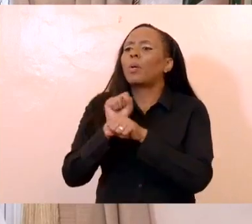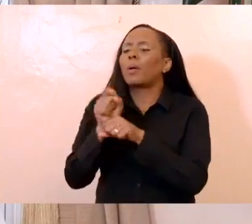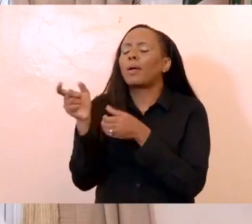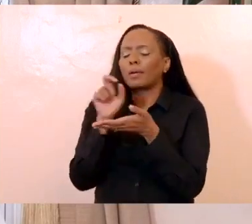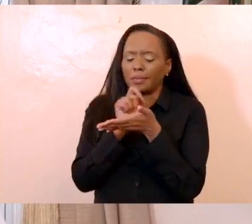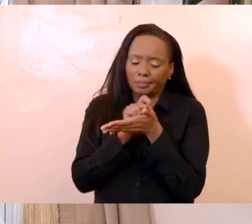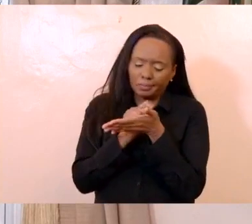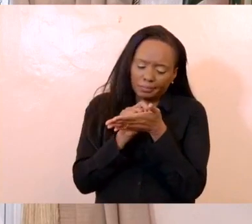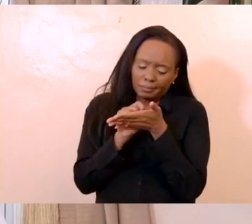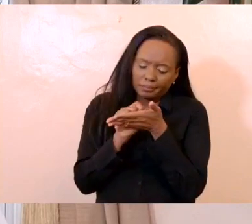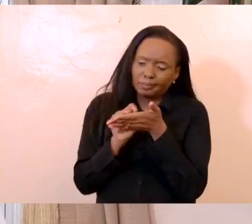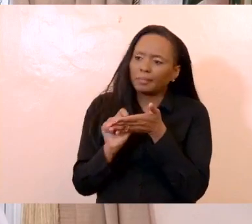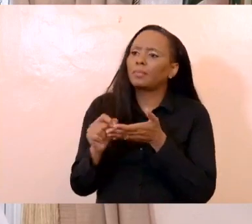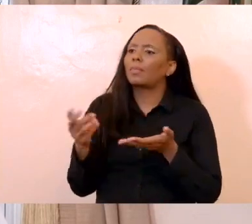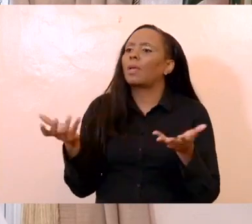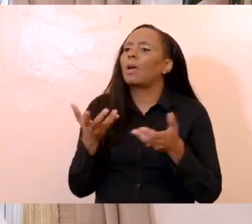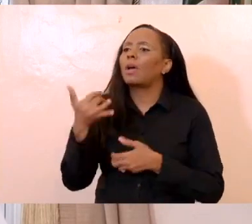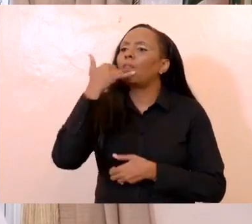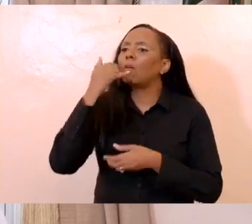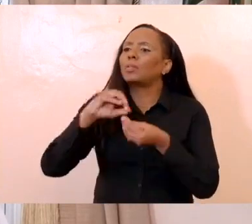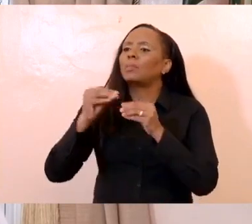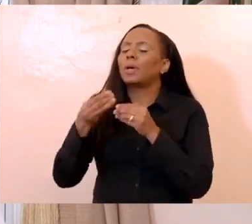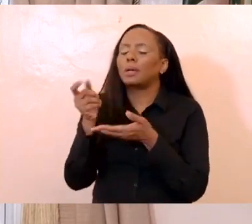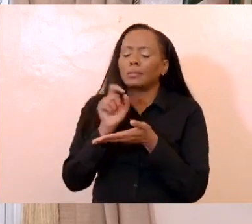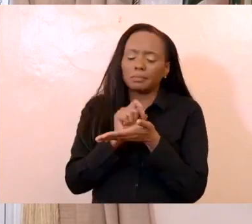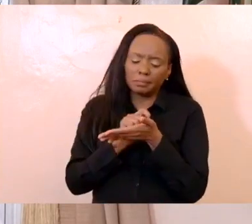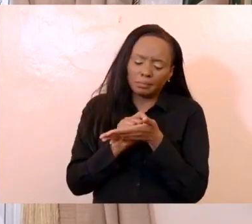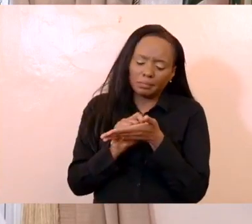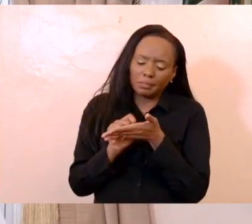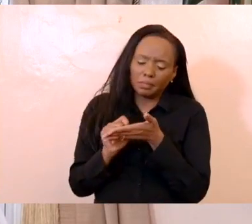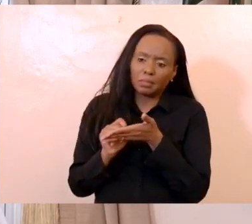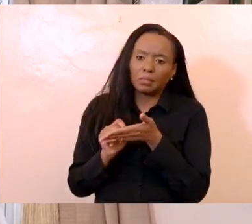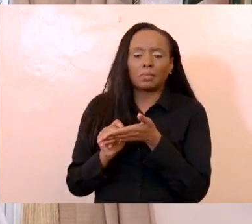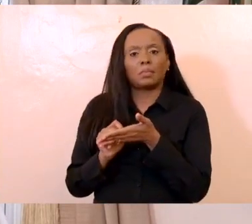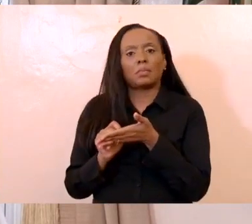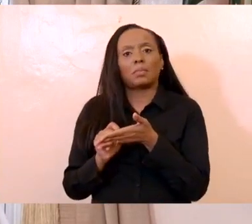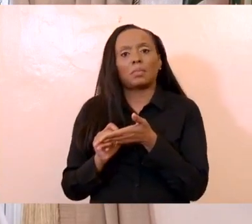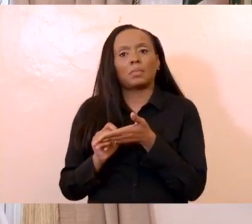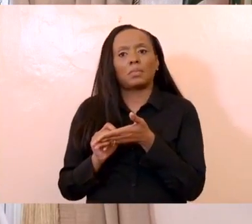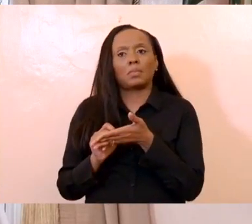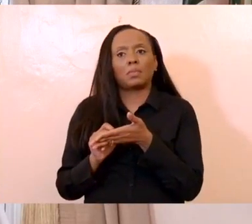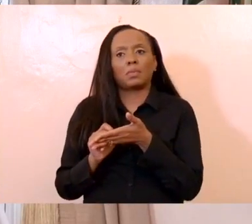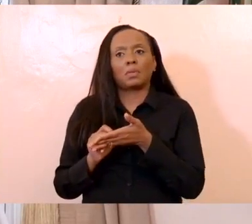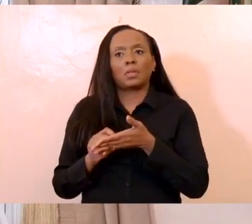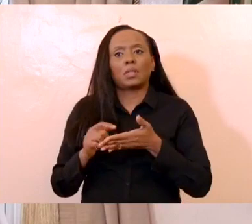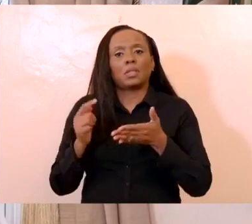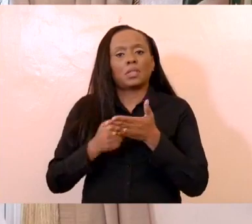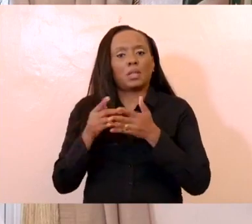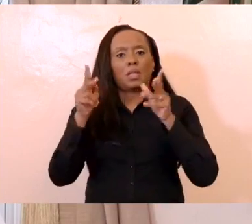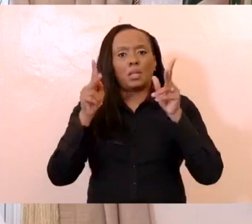on. Sometimes the person doing the notifying is also the person's contact tracer.